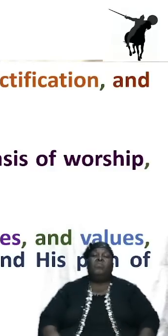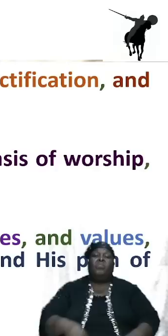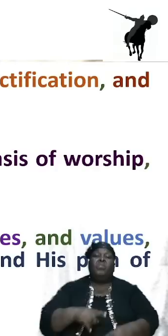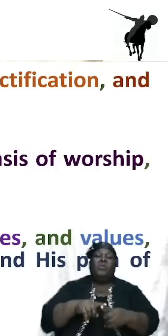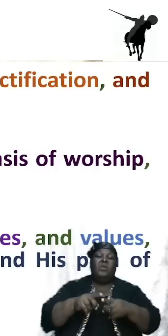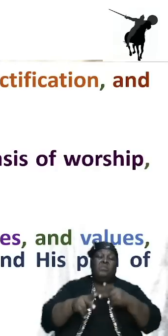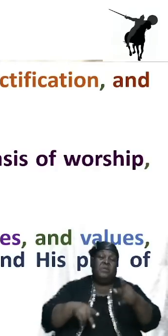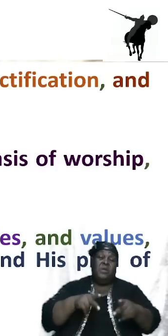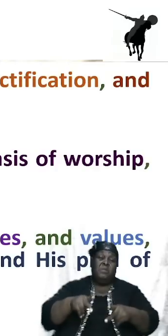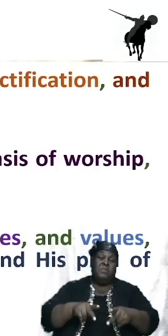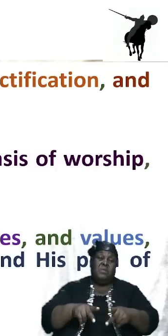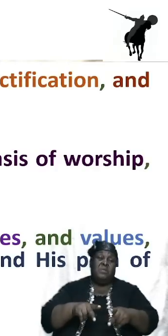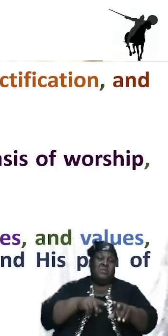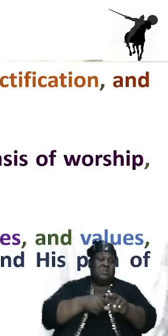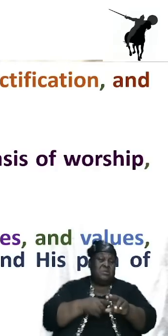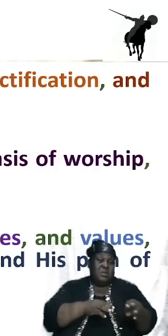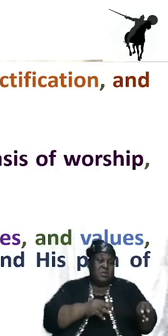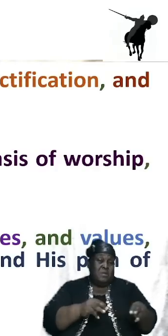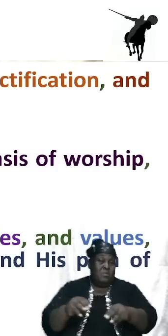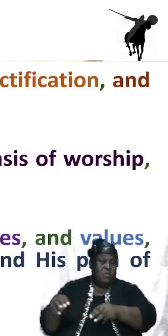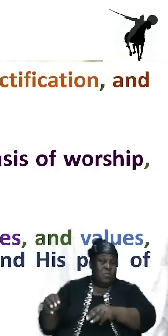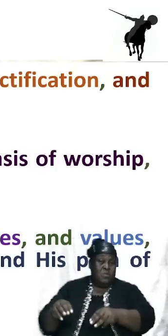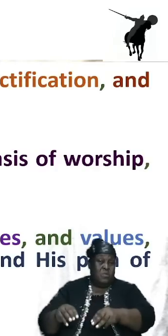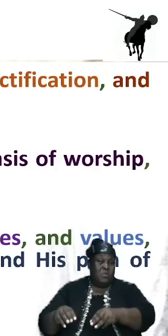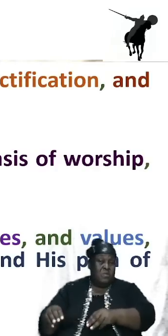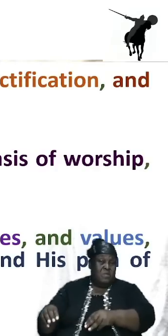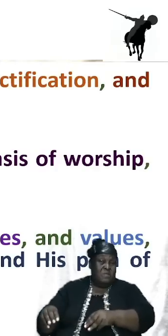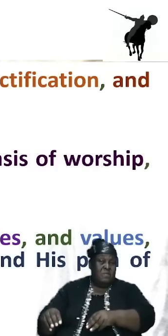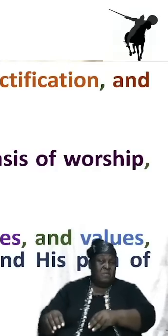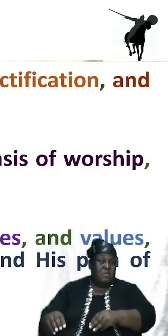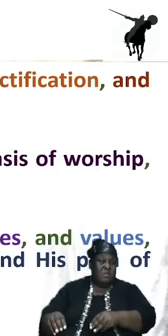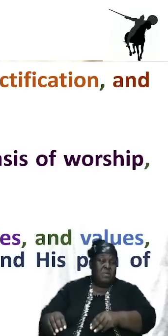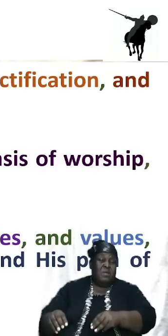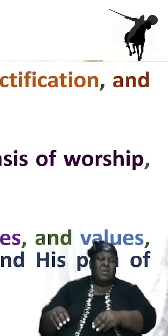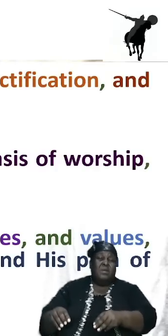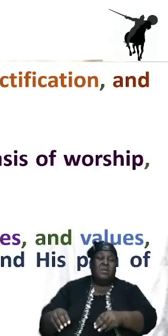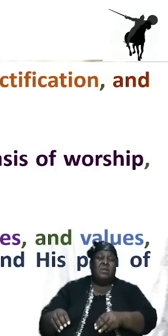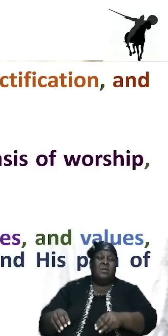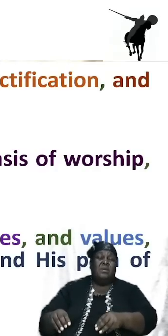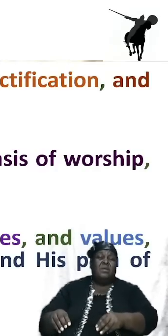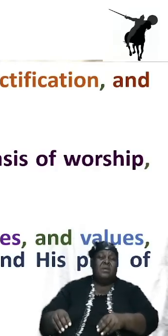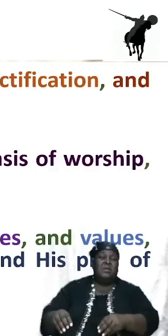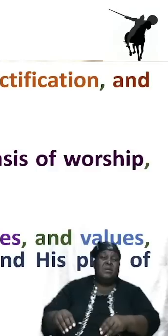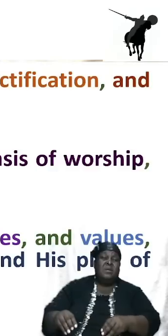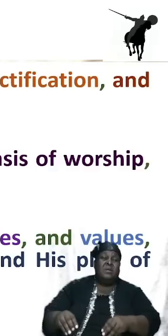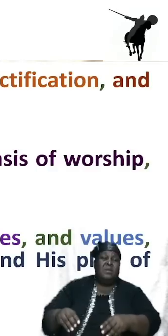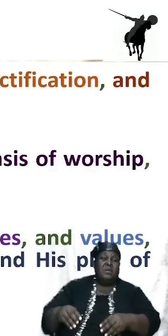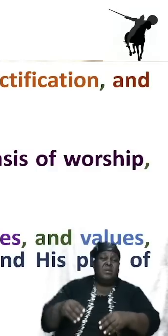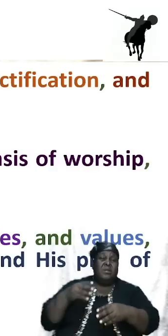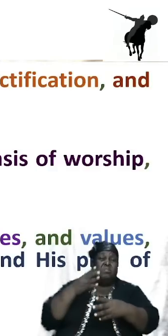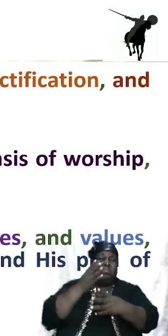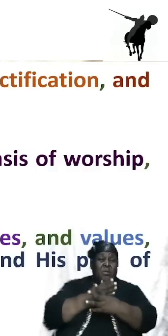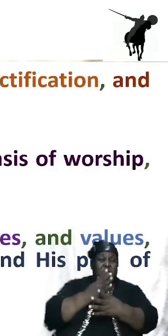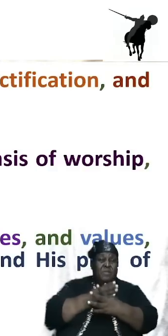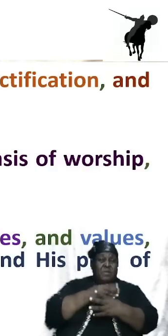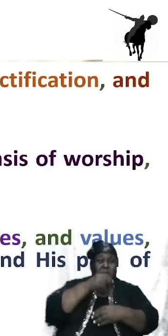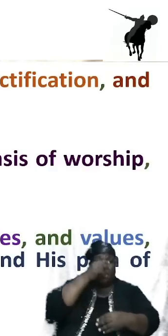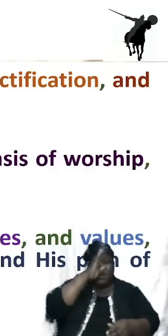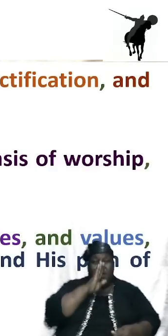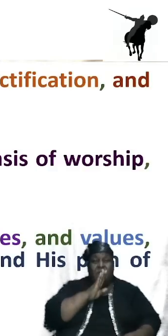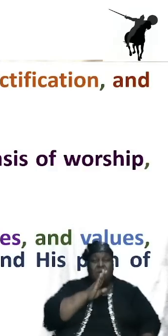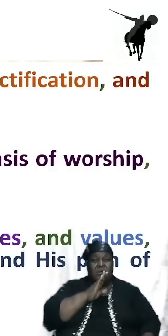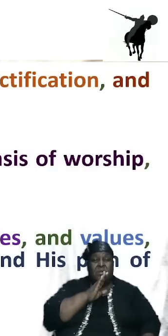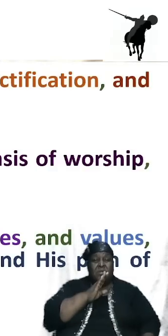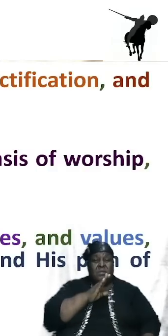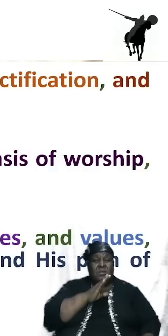shifting, amen, how it affects even their very view of God. And it affects your standard of conduct, amen, how you carry yourself,